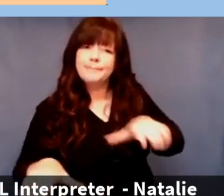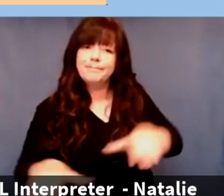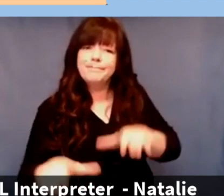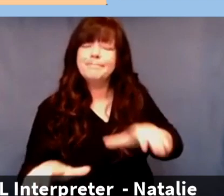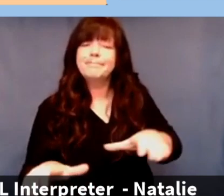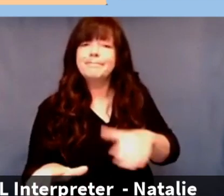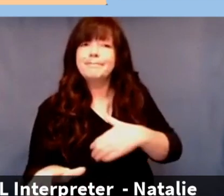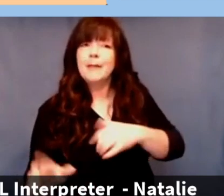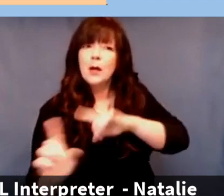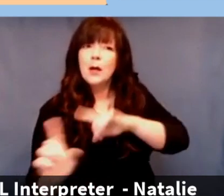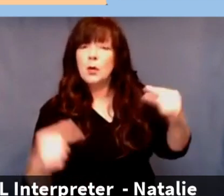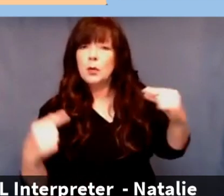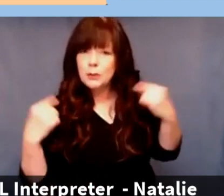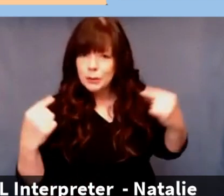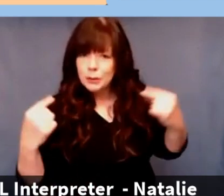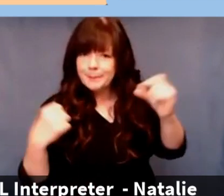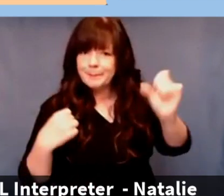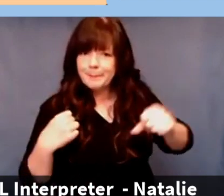But